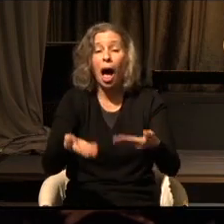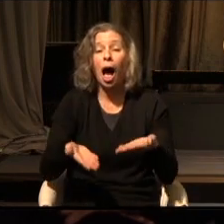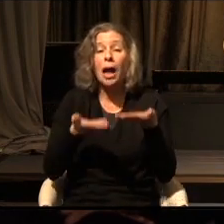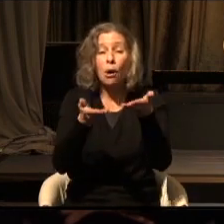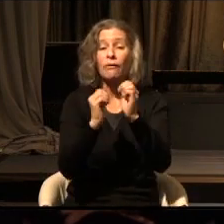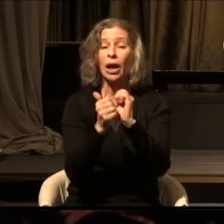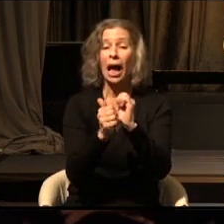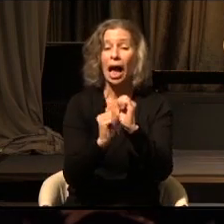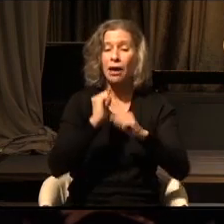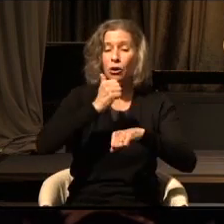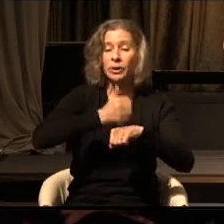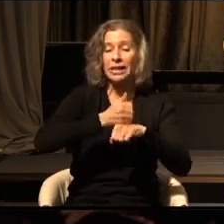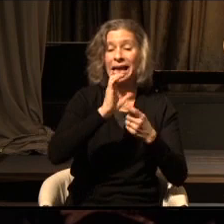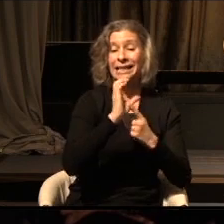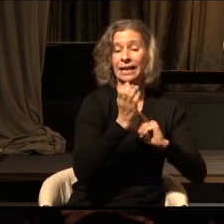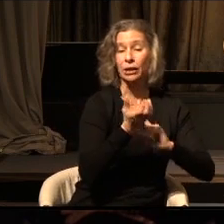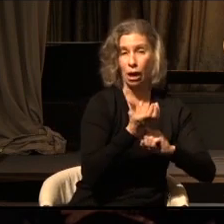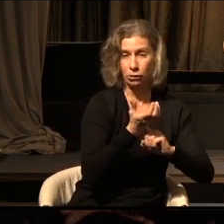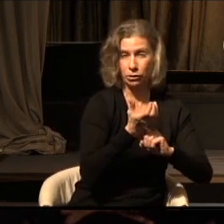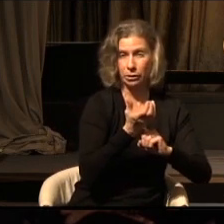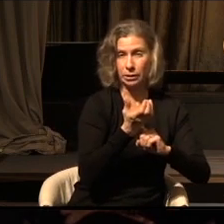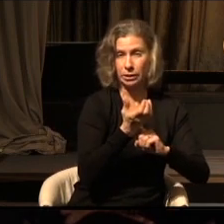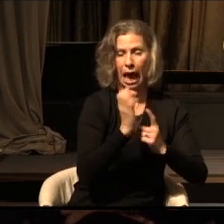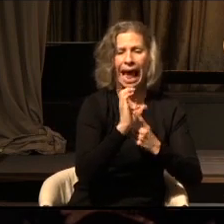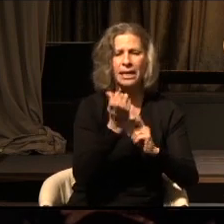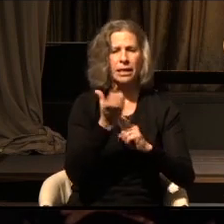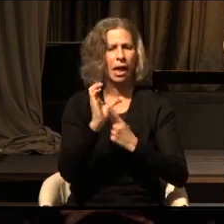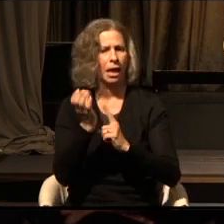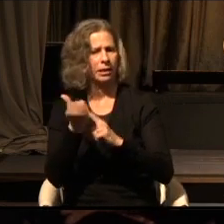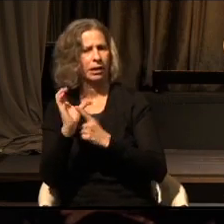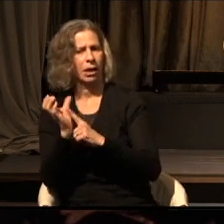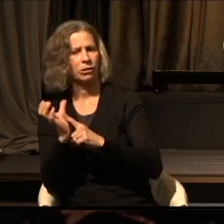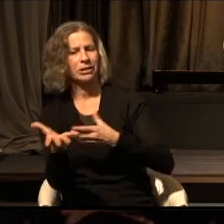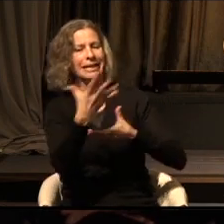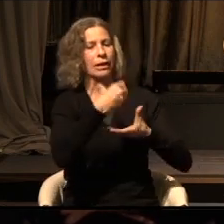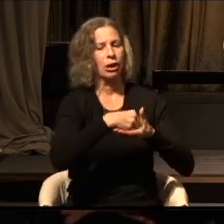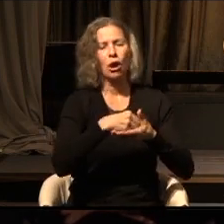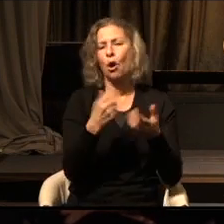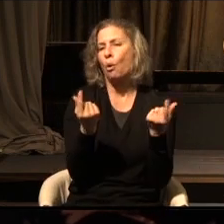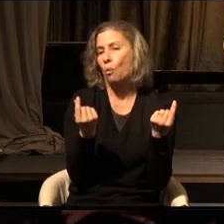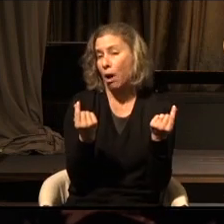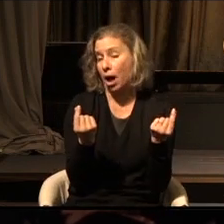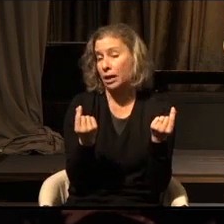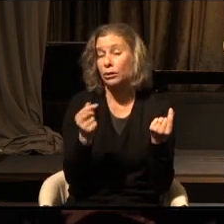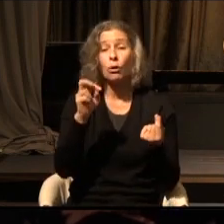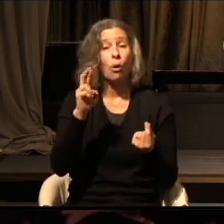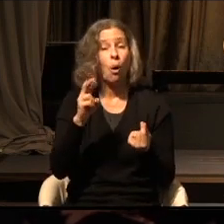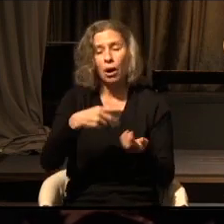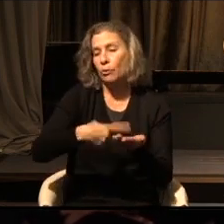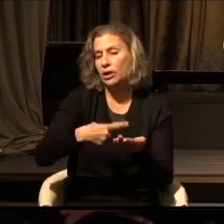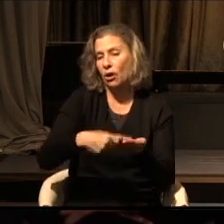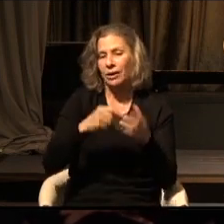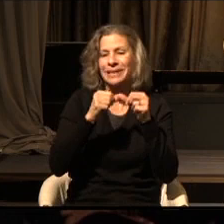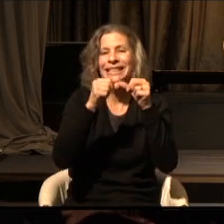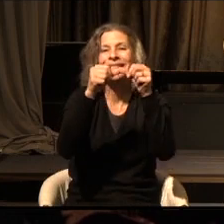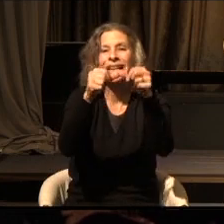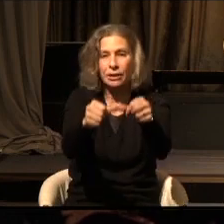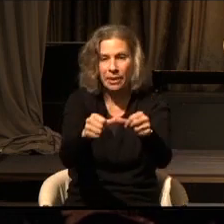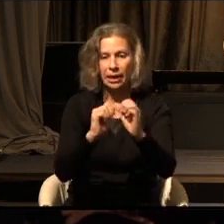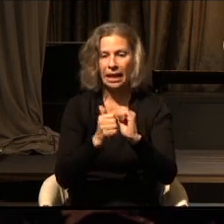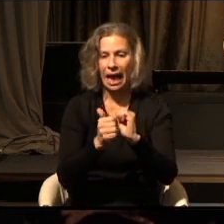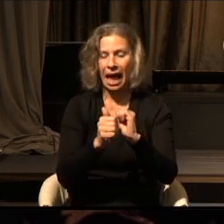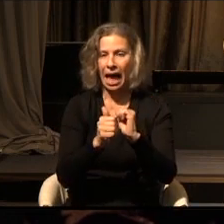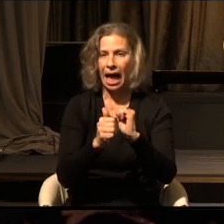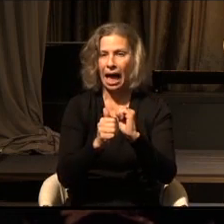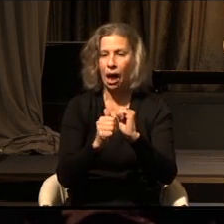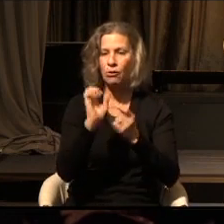how do we craft cultures and work cultures that are inherently inclusive? if we're talking about sustainability and how to sit more